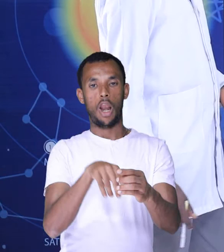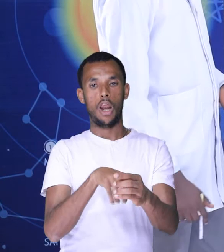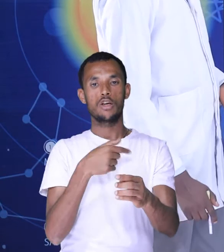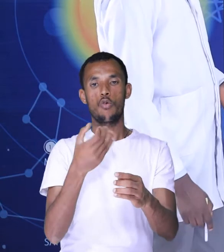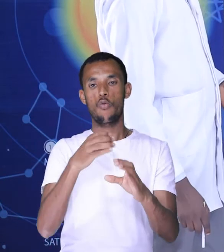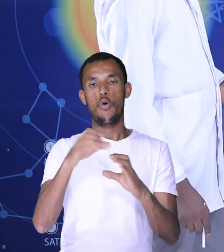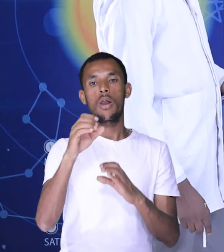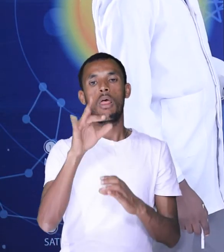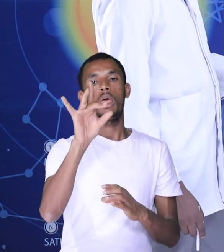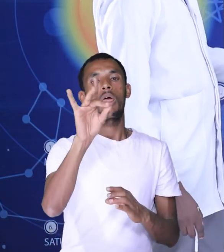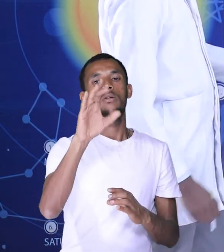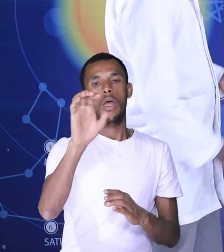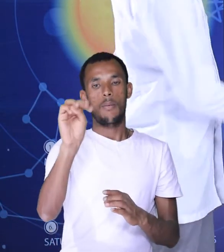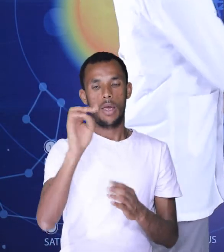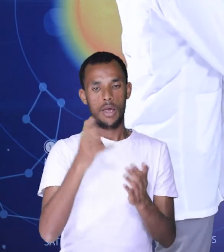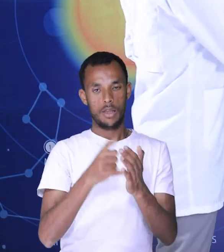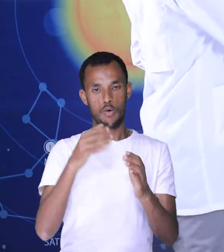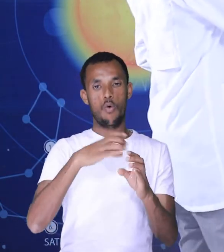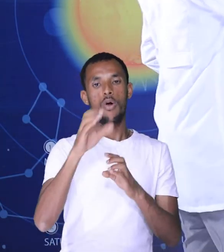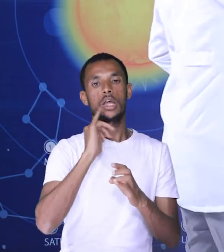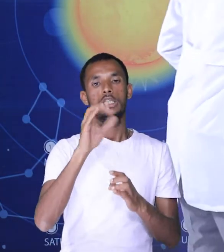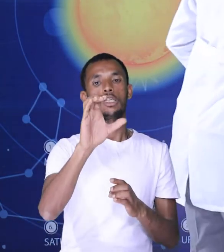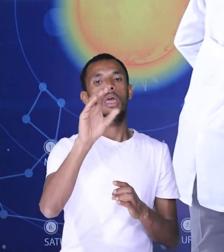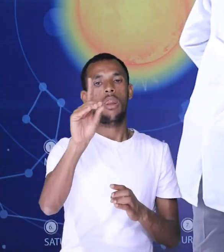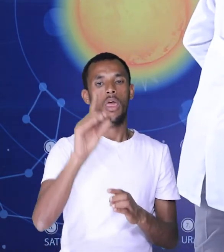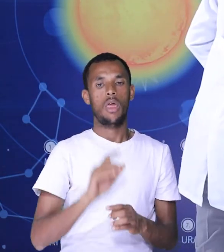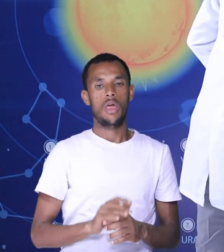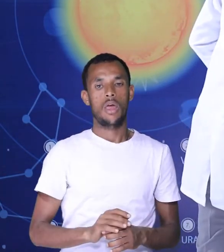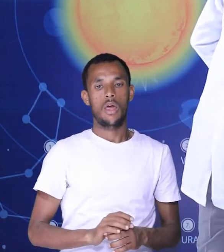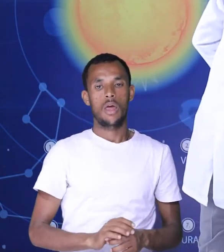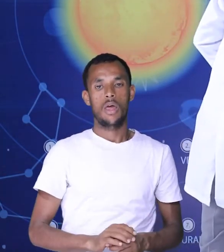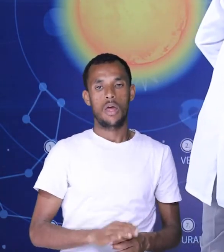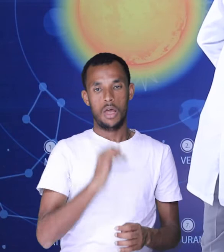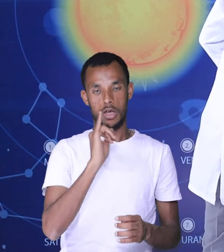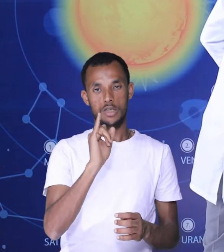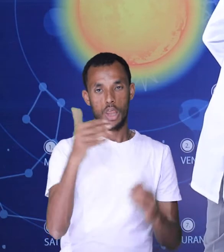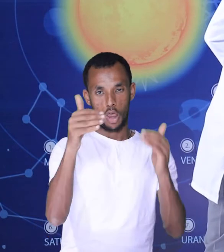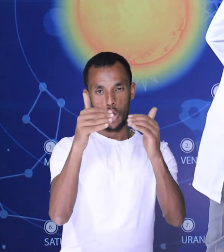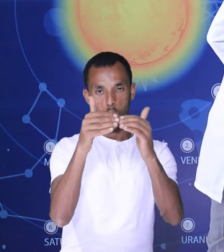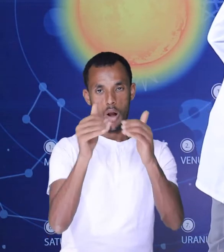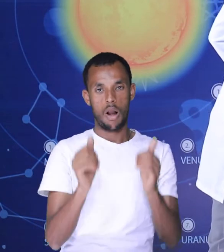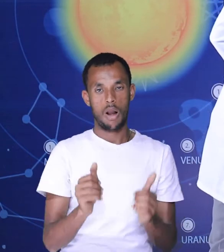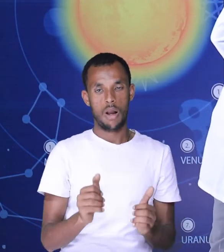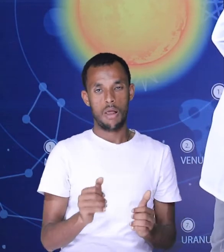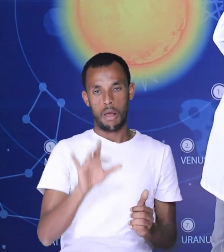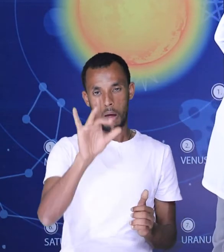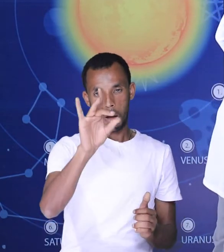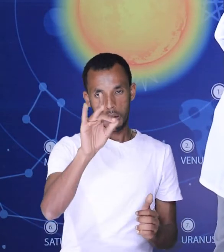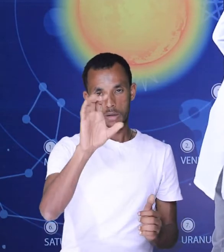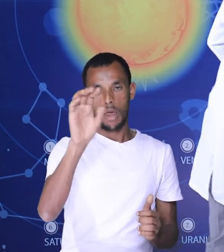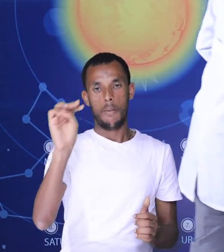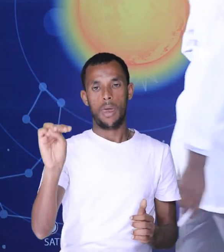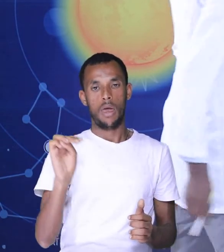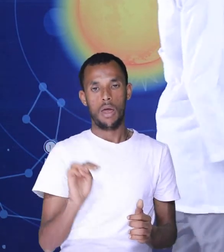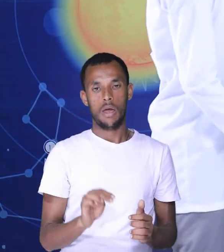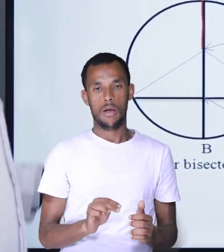the chord is 8 centimeter. That chord is CD. CD is equal to 8